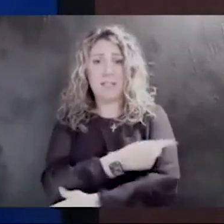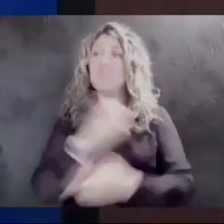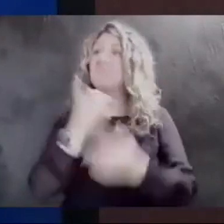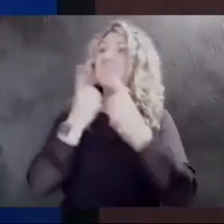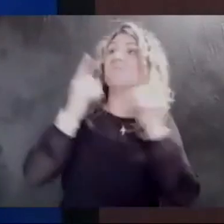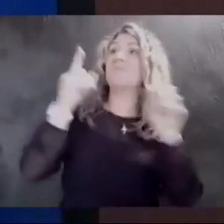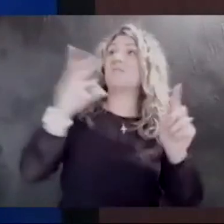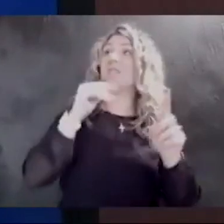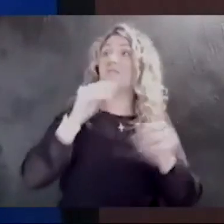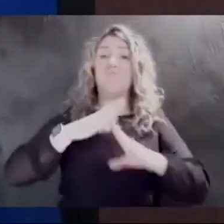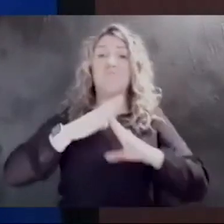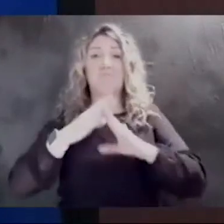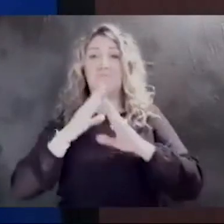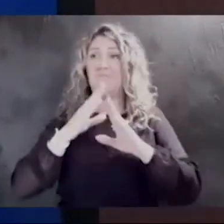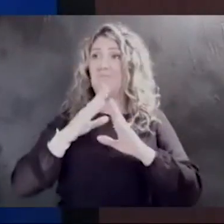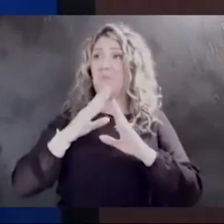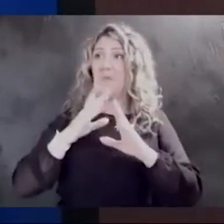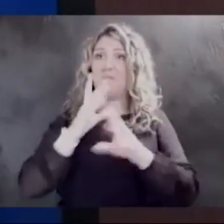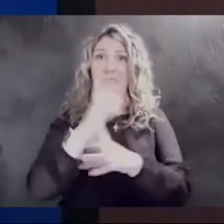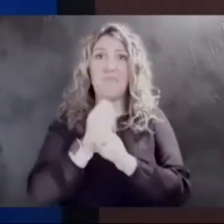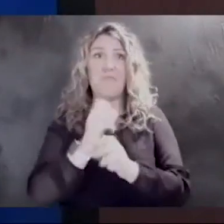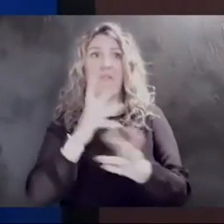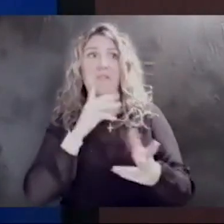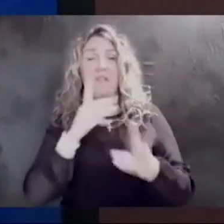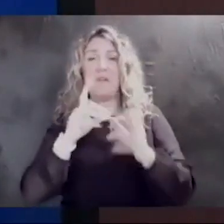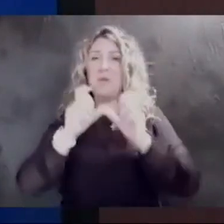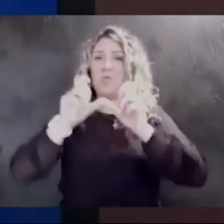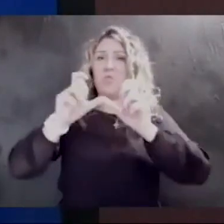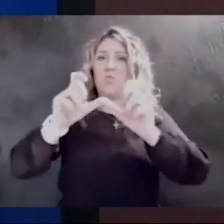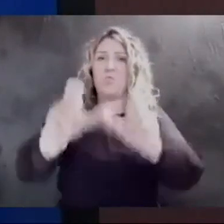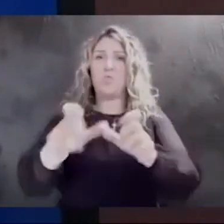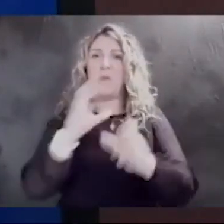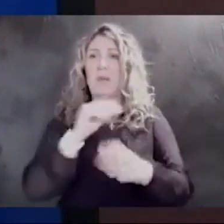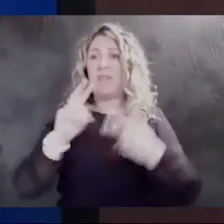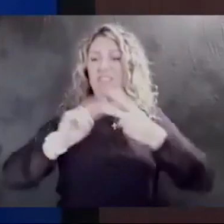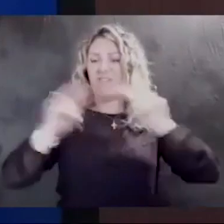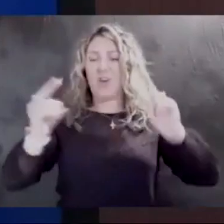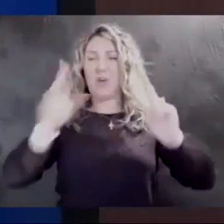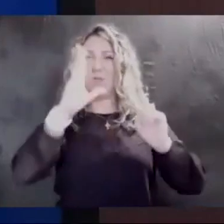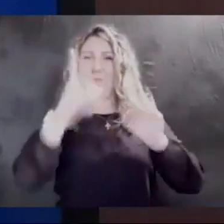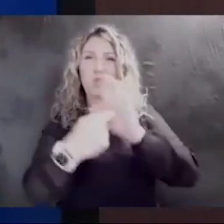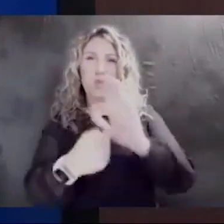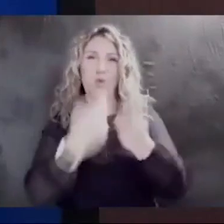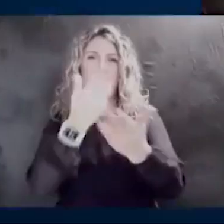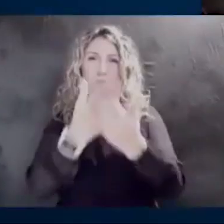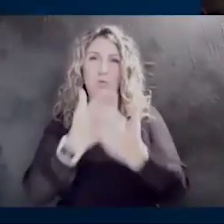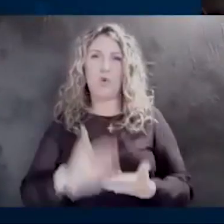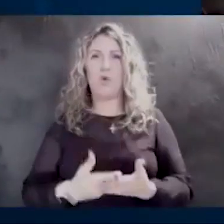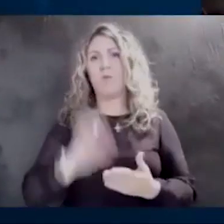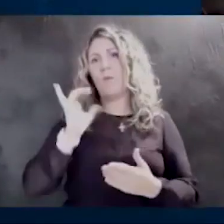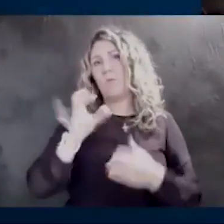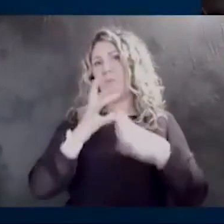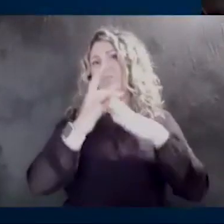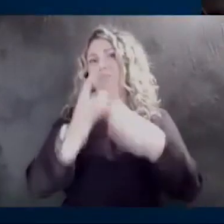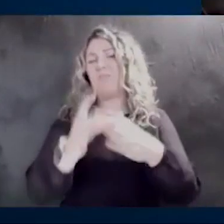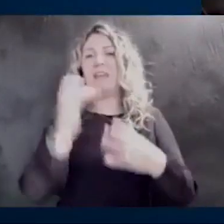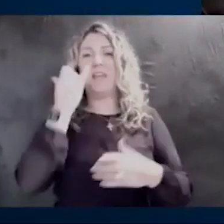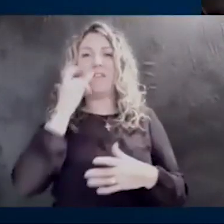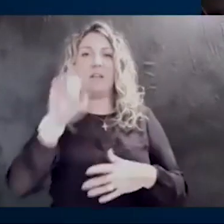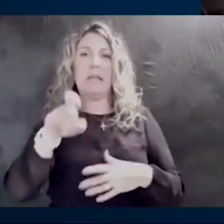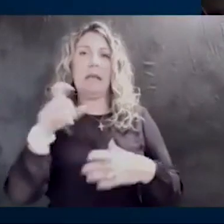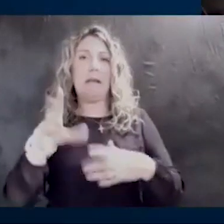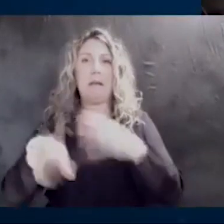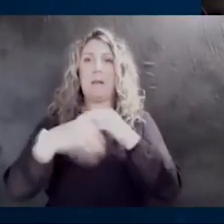immunization could last a lot longer, and the variants are really going to dictate that, and I think that's going to really drive the booster. Diana wants to